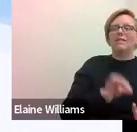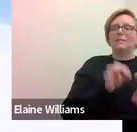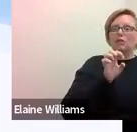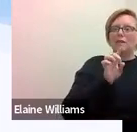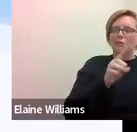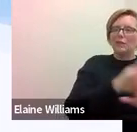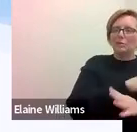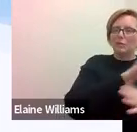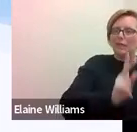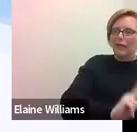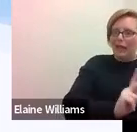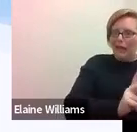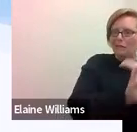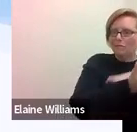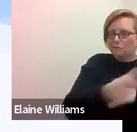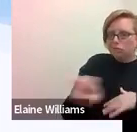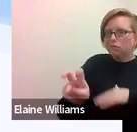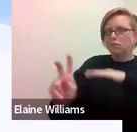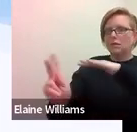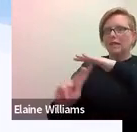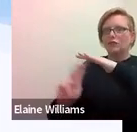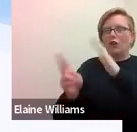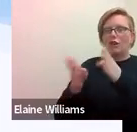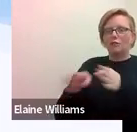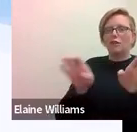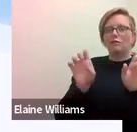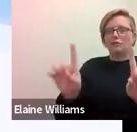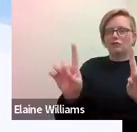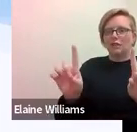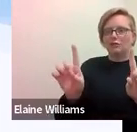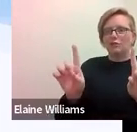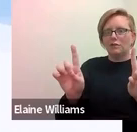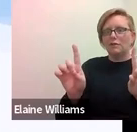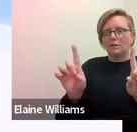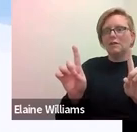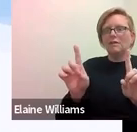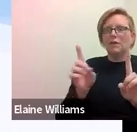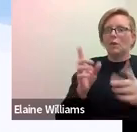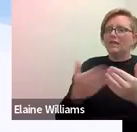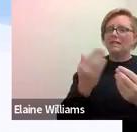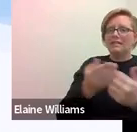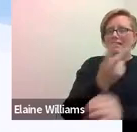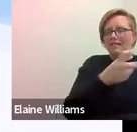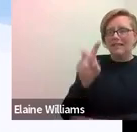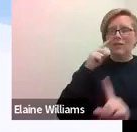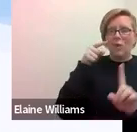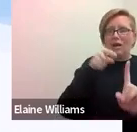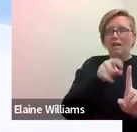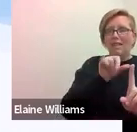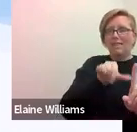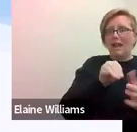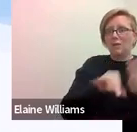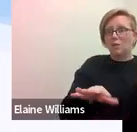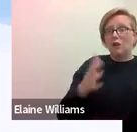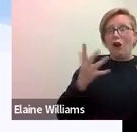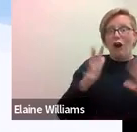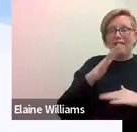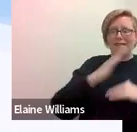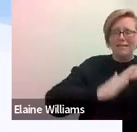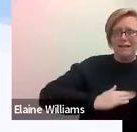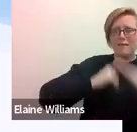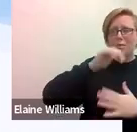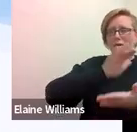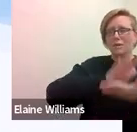and go into kindergarten regular ed from that special ed classroom, because they had such a wonderful experience,